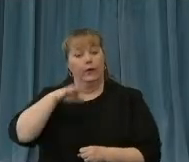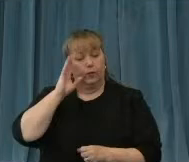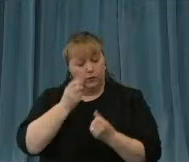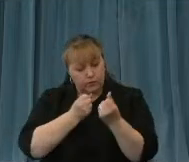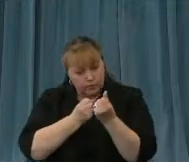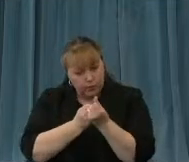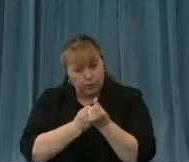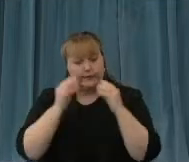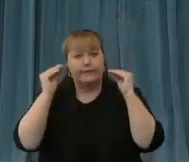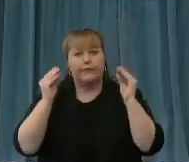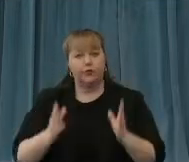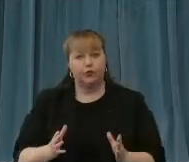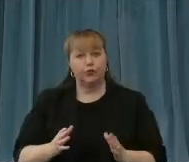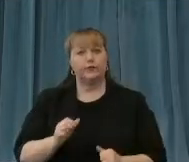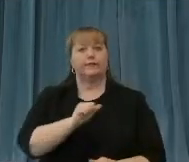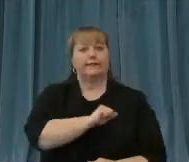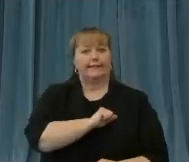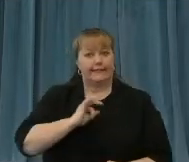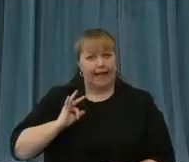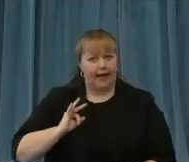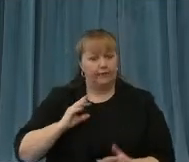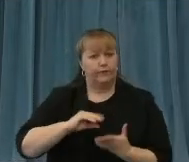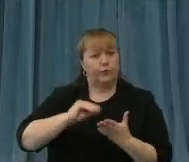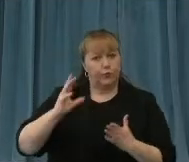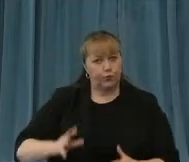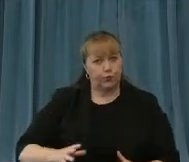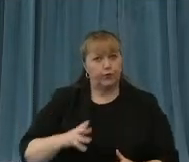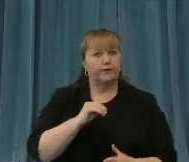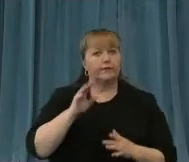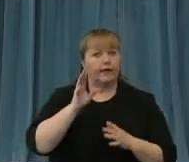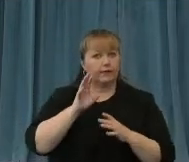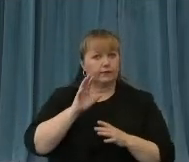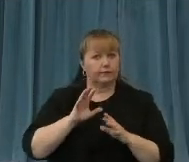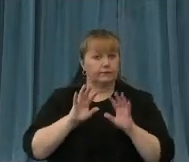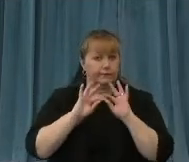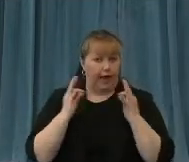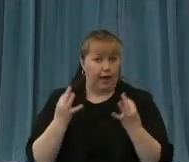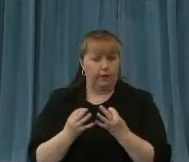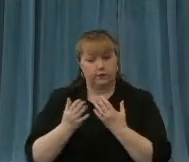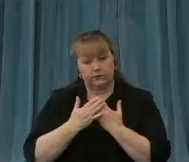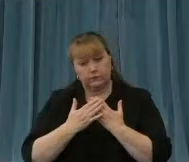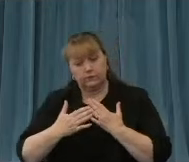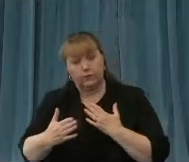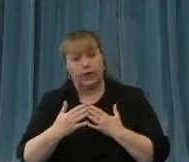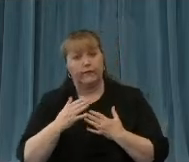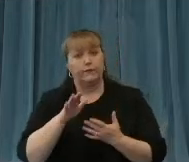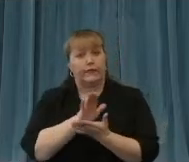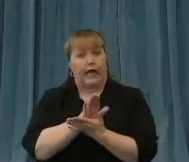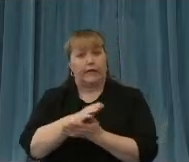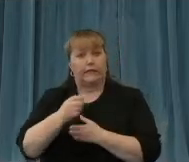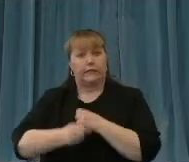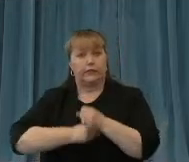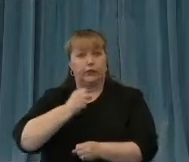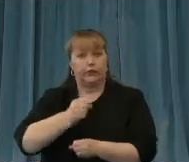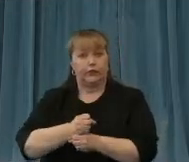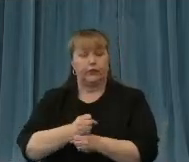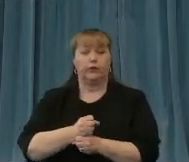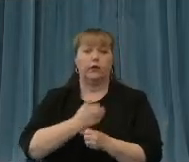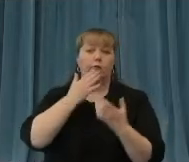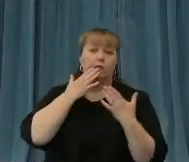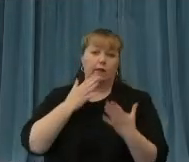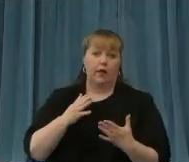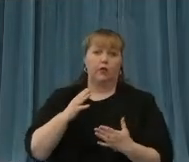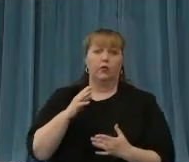teachers, staff, students, and families throughout the rest of this academic year, and I'm grateful to Superintendent Ebert's